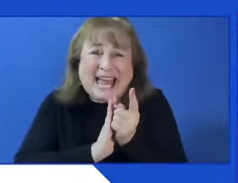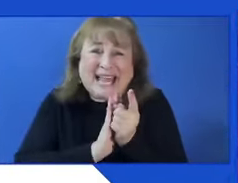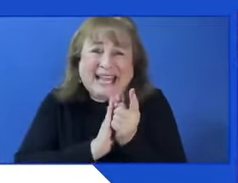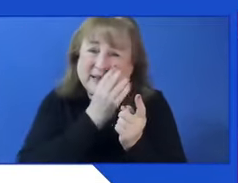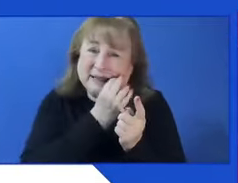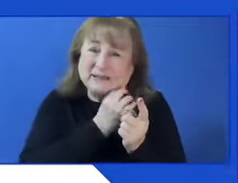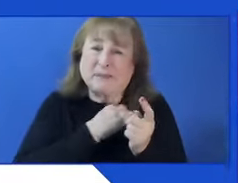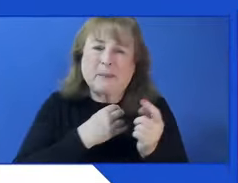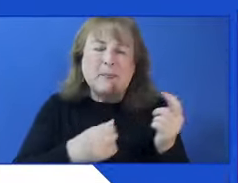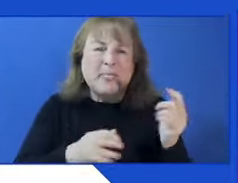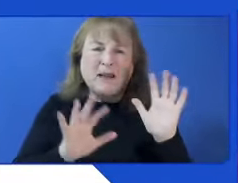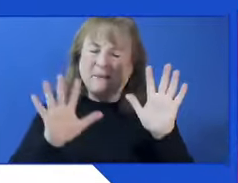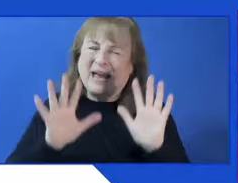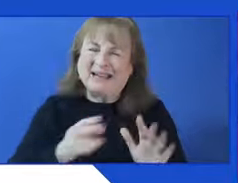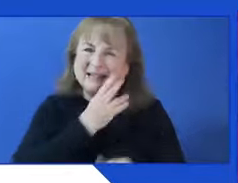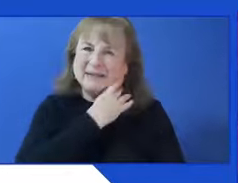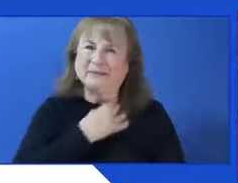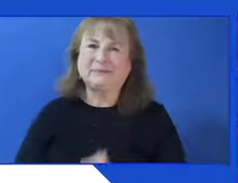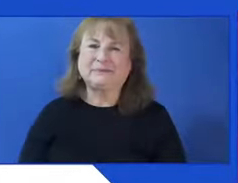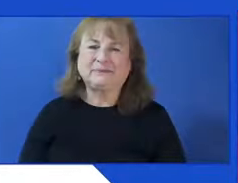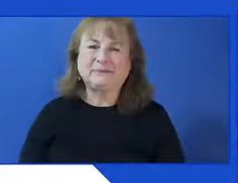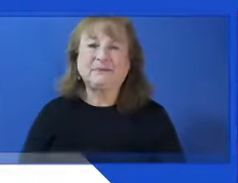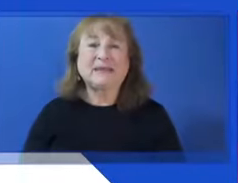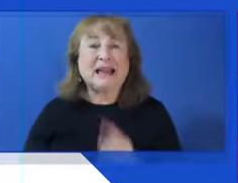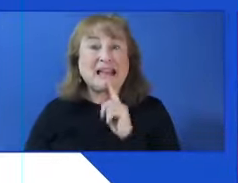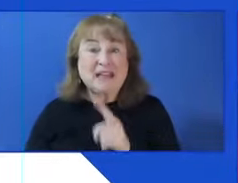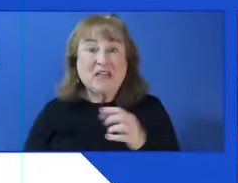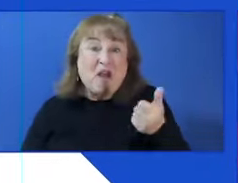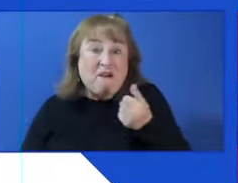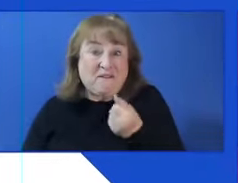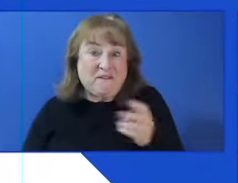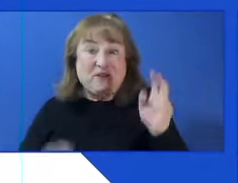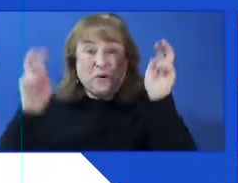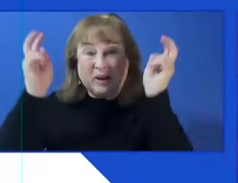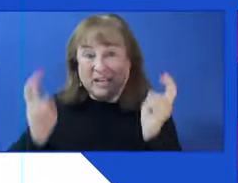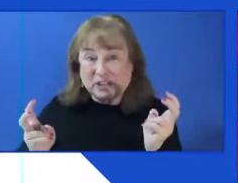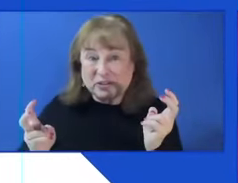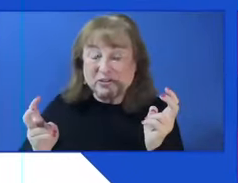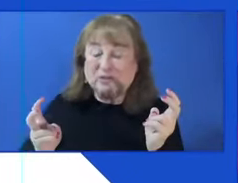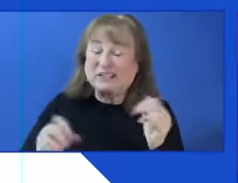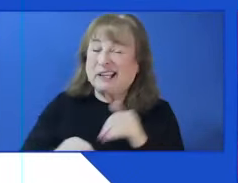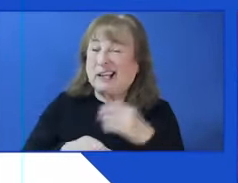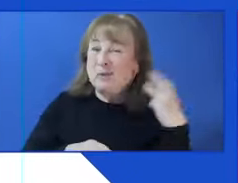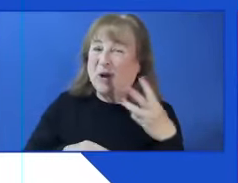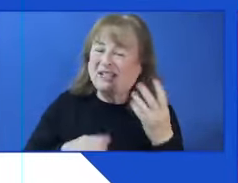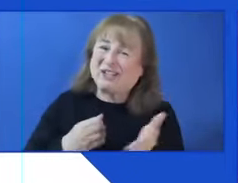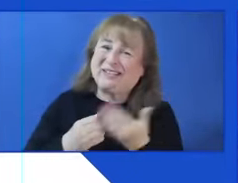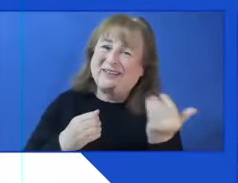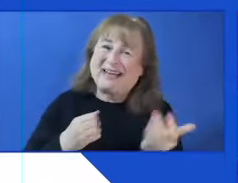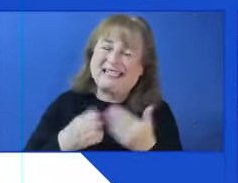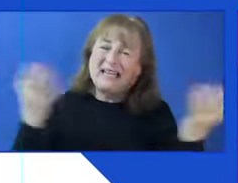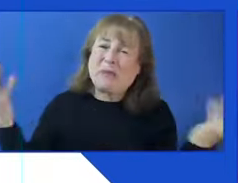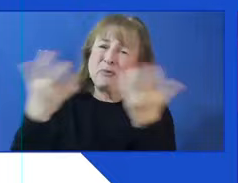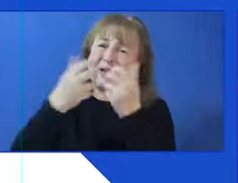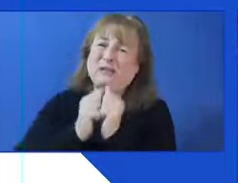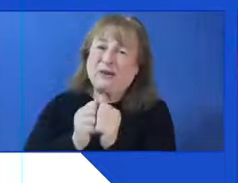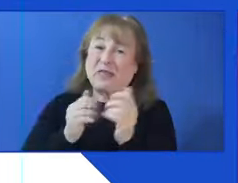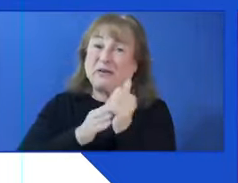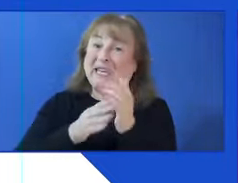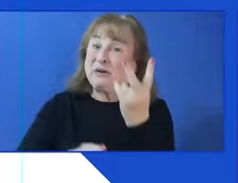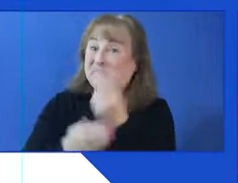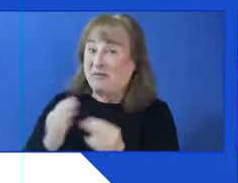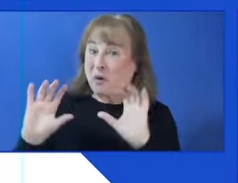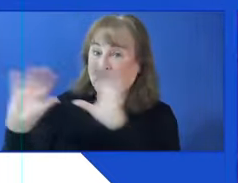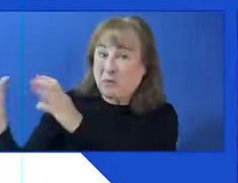amazing, amazing. There are few issues in Washington that could so easily bring together leaders of both parties in